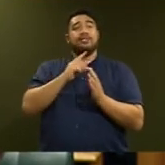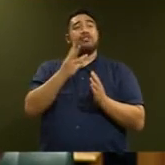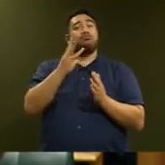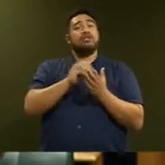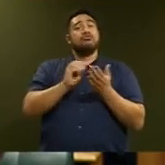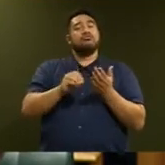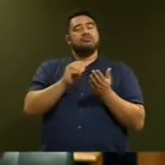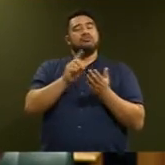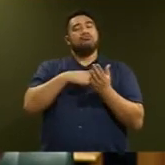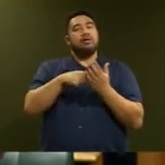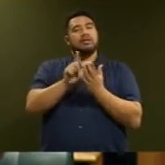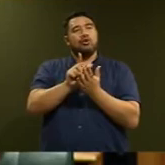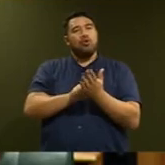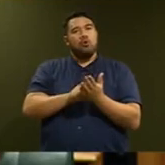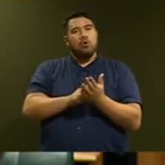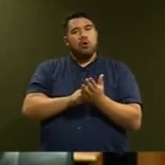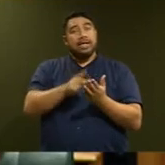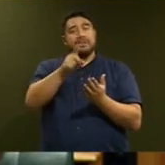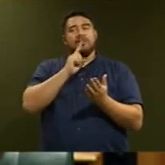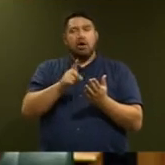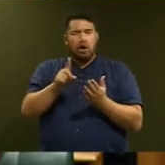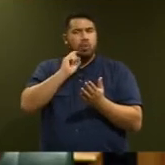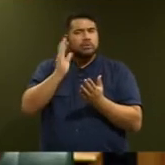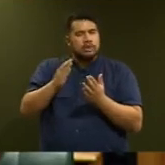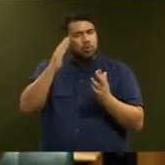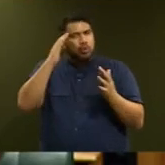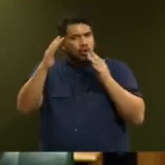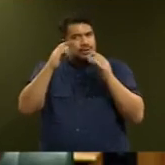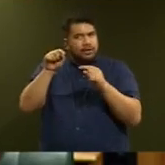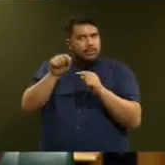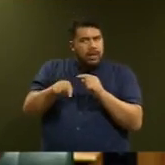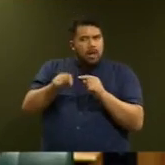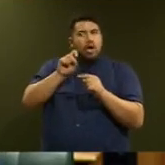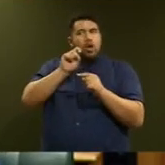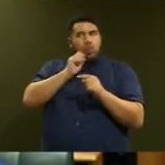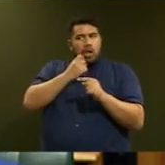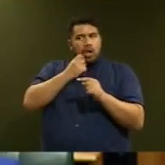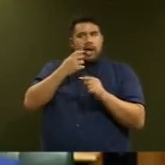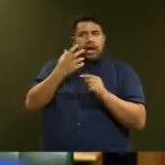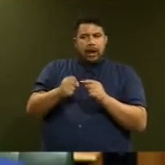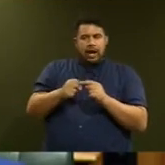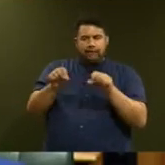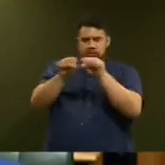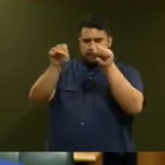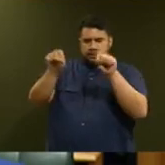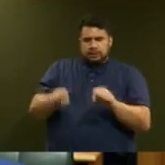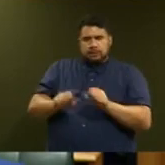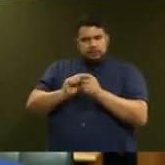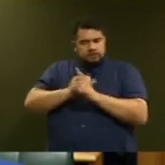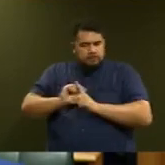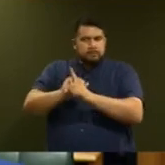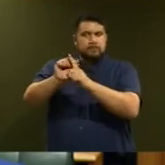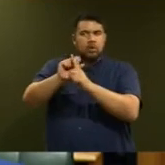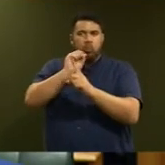it's still going to be considered. We are doing a comprehensive reform package for criminal justice reform, and